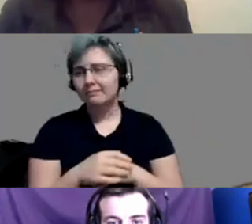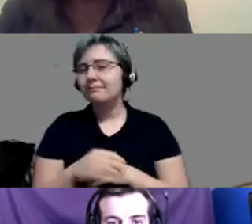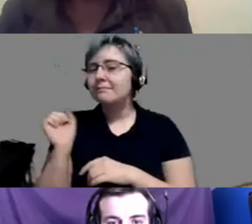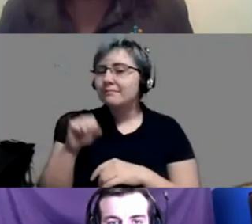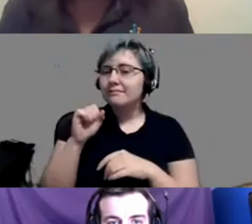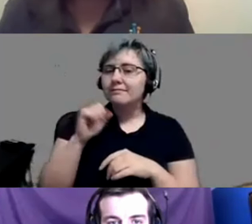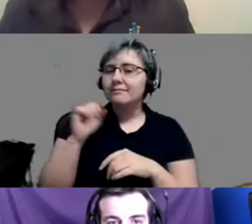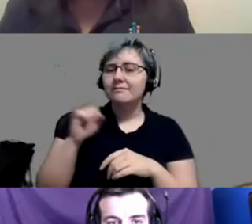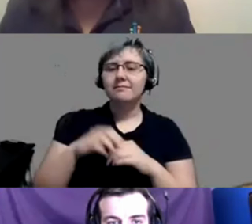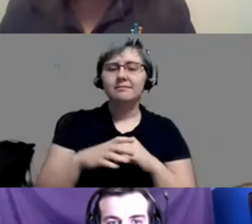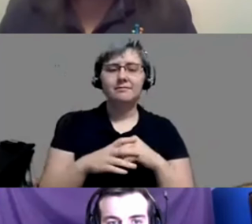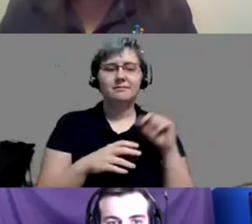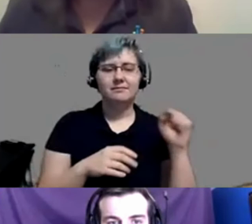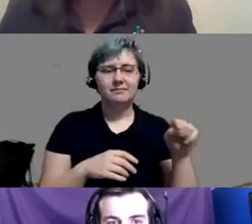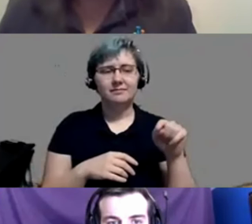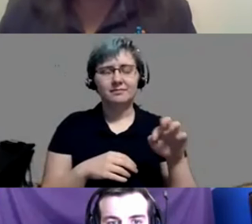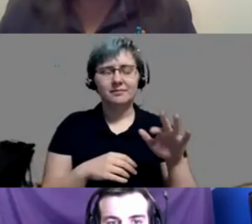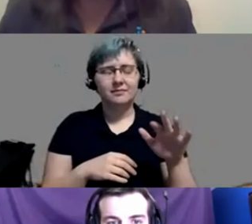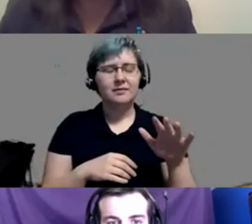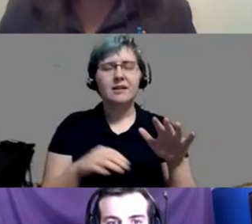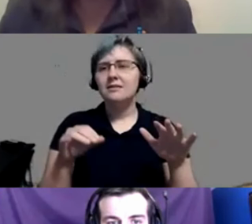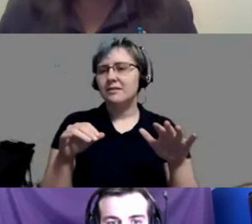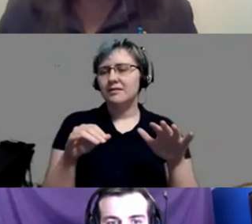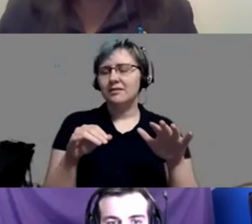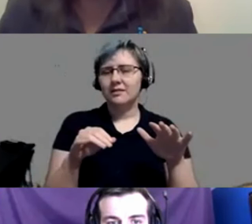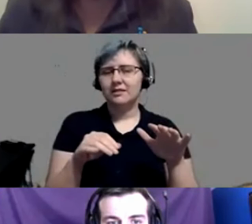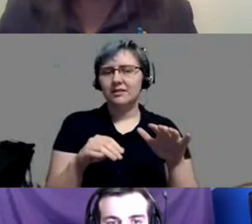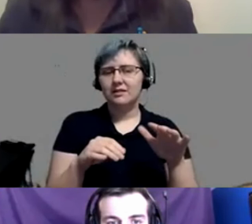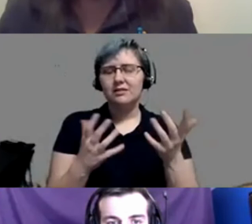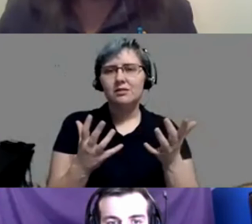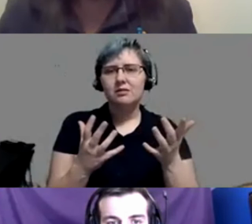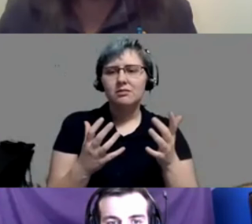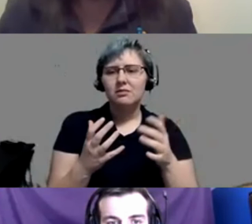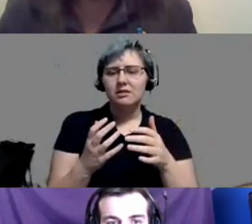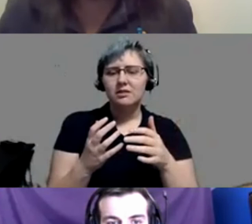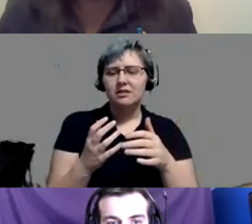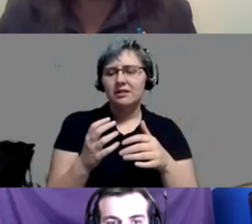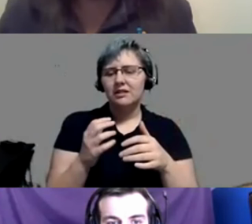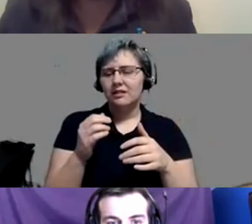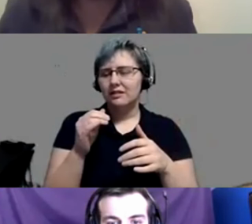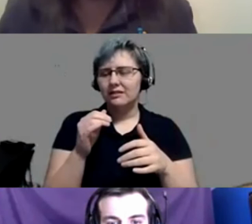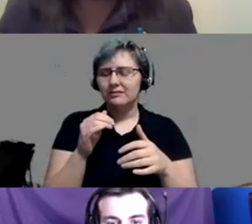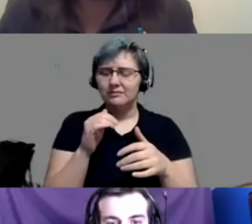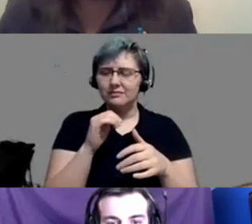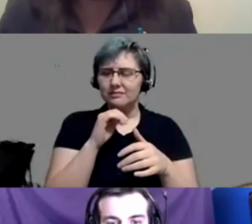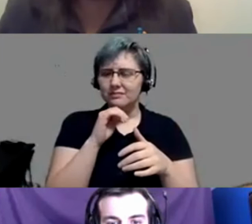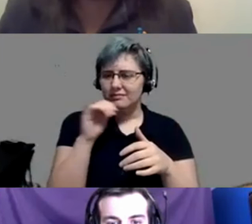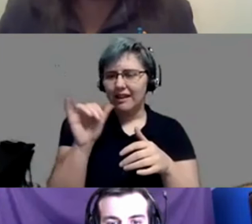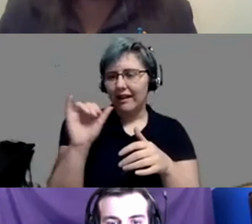like, it's not like a smart, not like Alexa TV, but